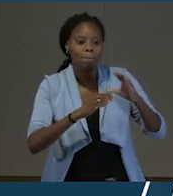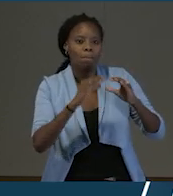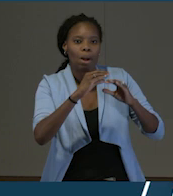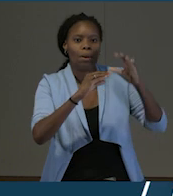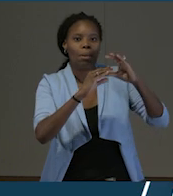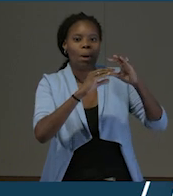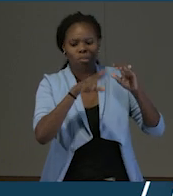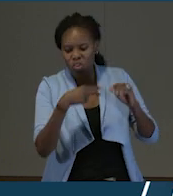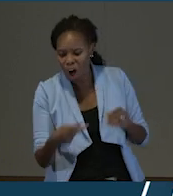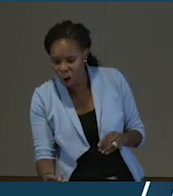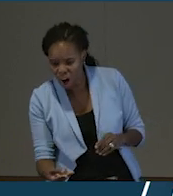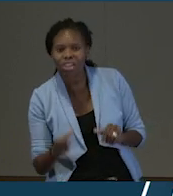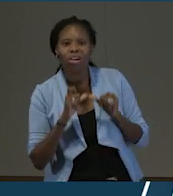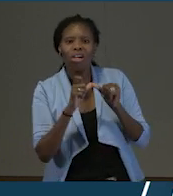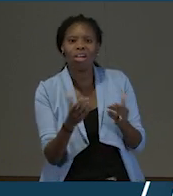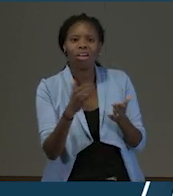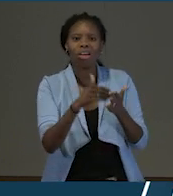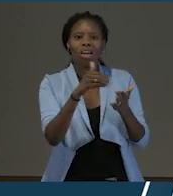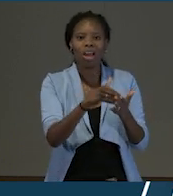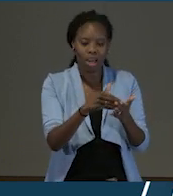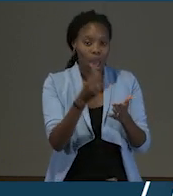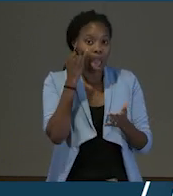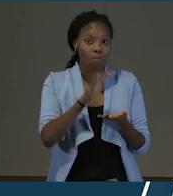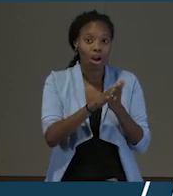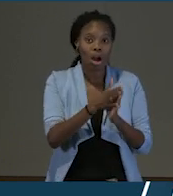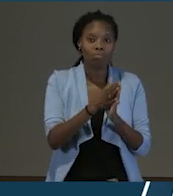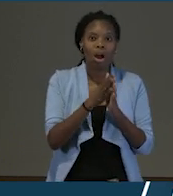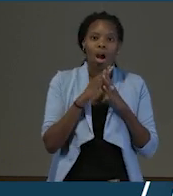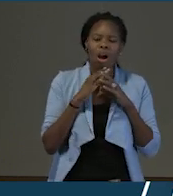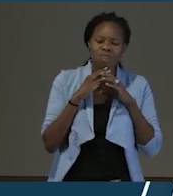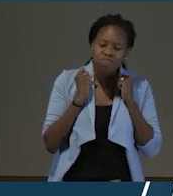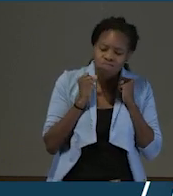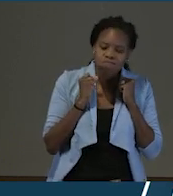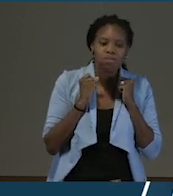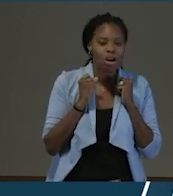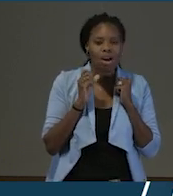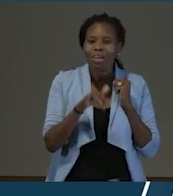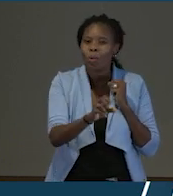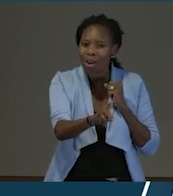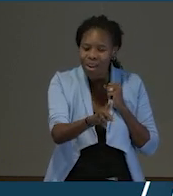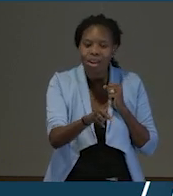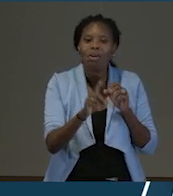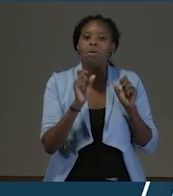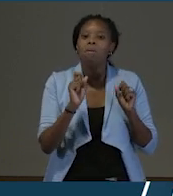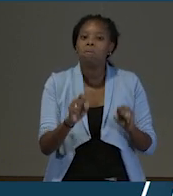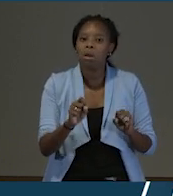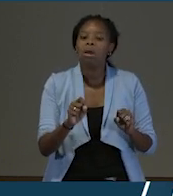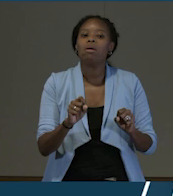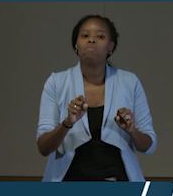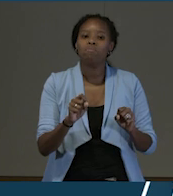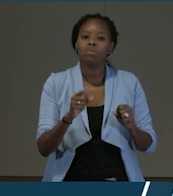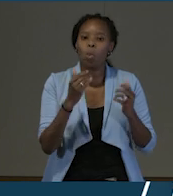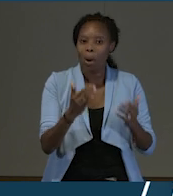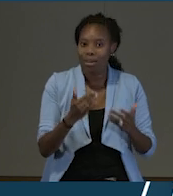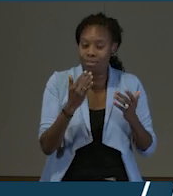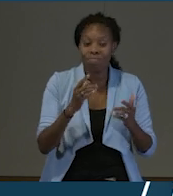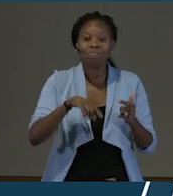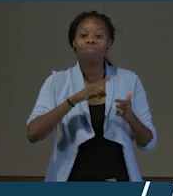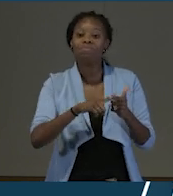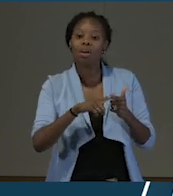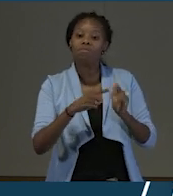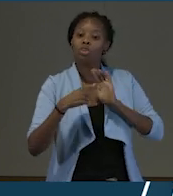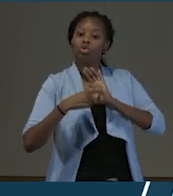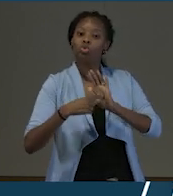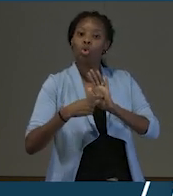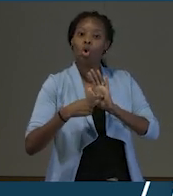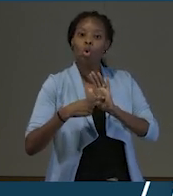Then when they show patience, when they're showing that self-regulation, when they're showing their persistent